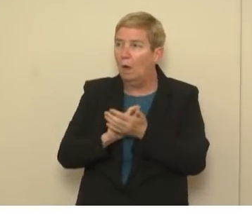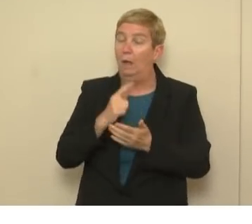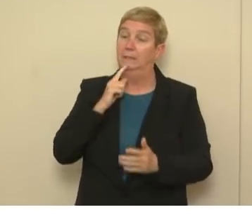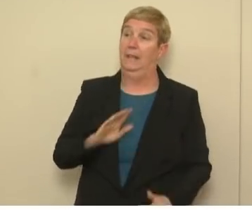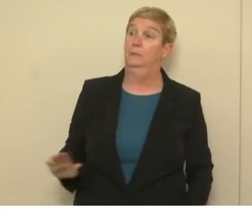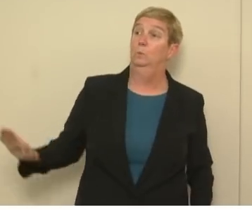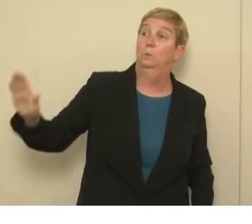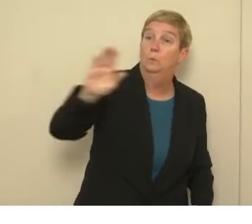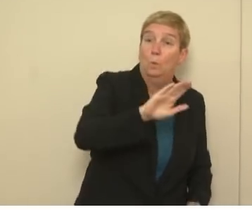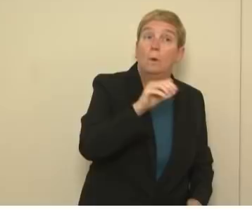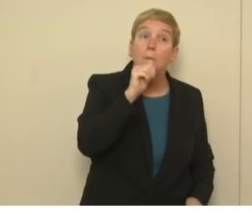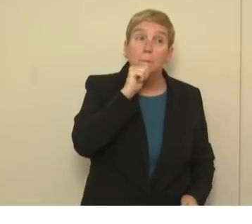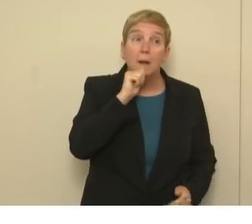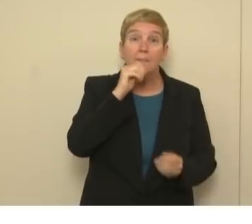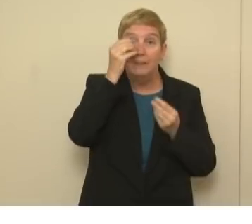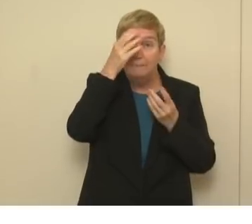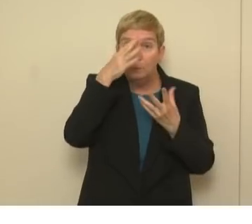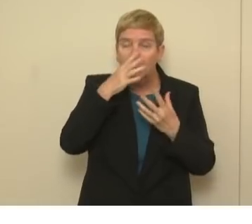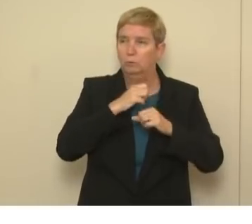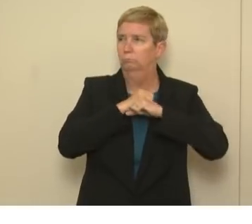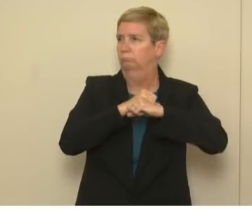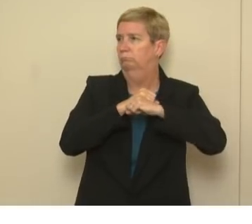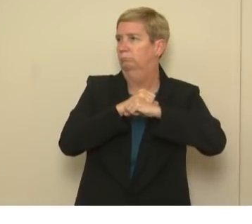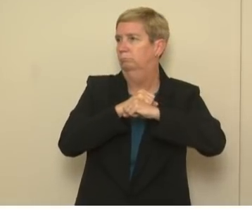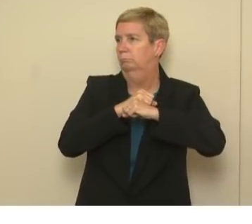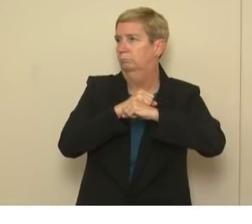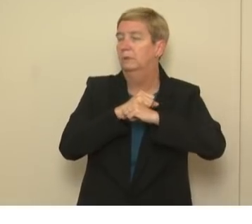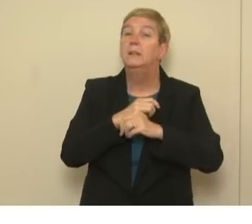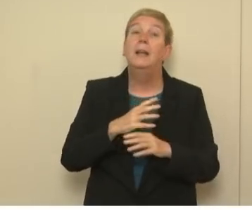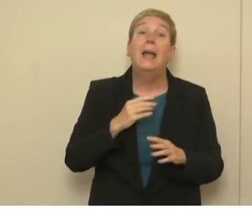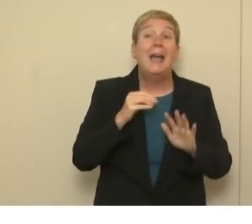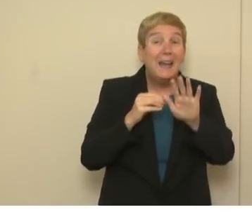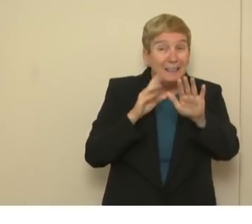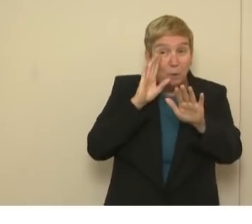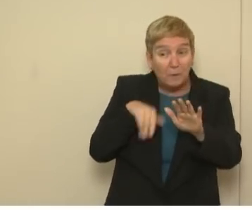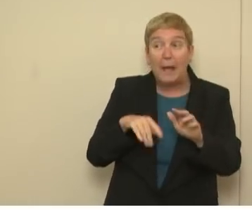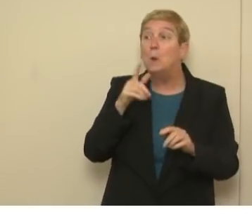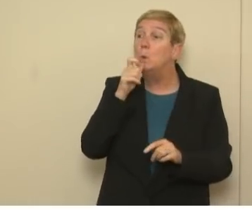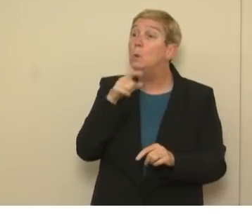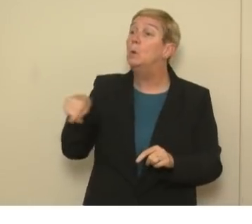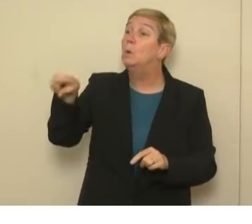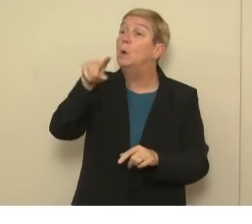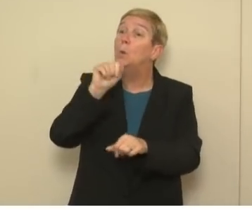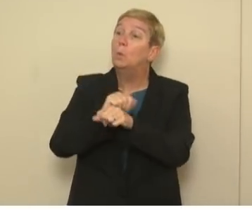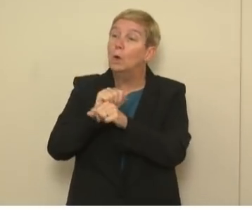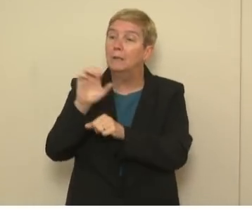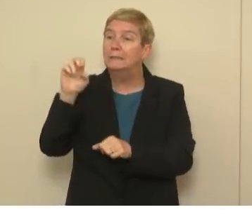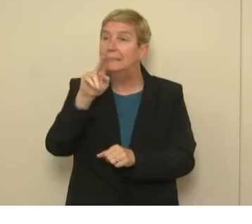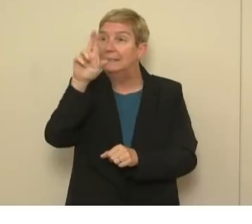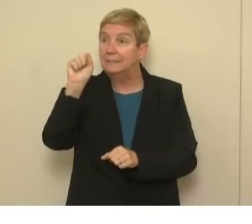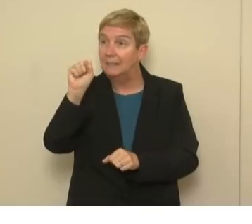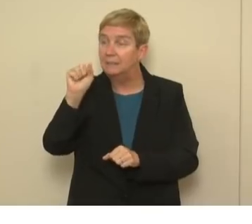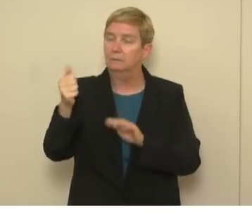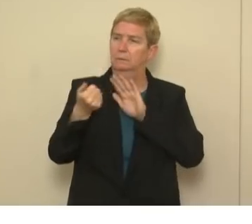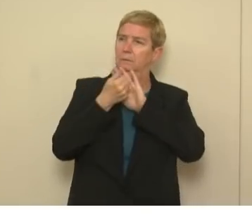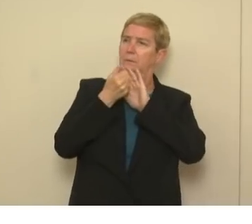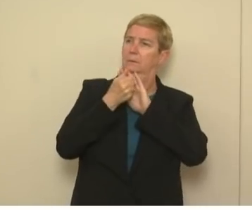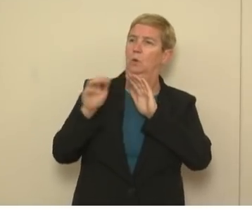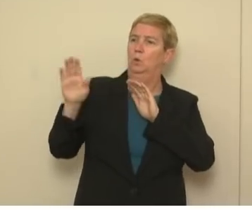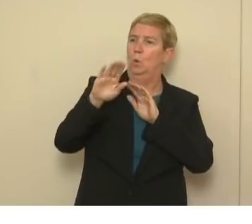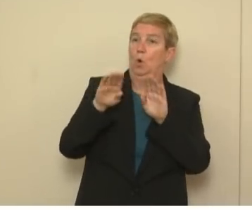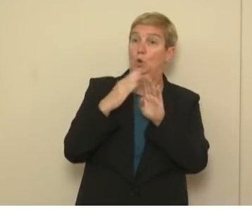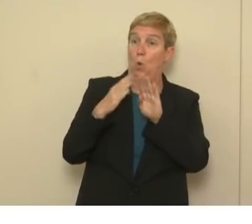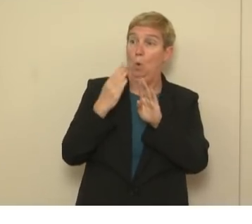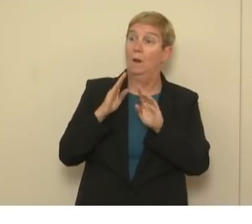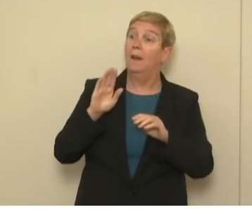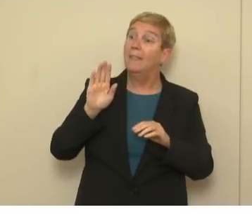and in fact, every U.S. Census worker takes a sworn oath to protect your information for the rest of